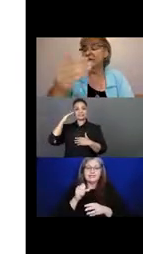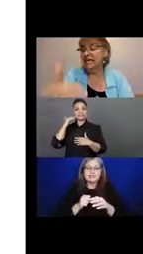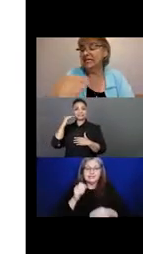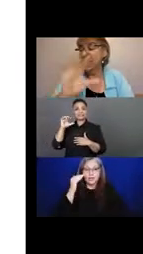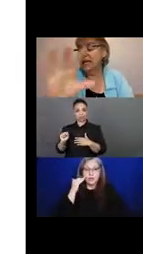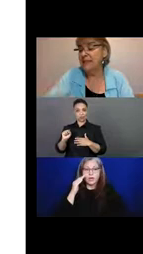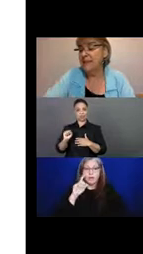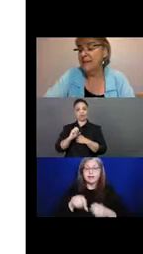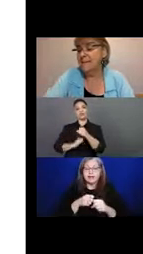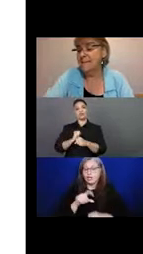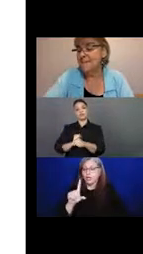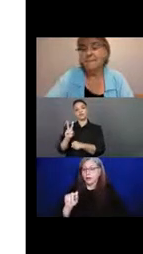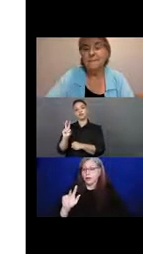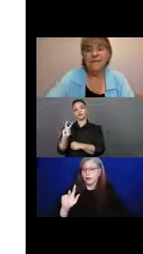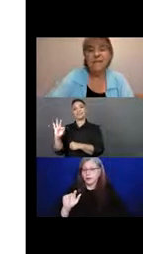2023. Next slide.